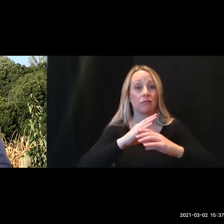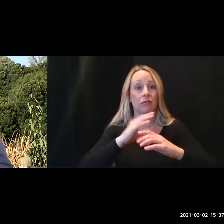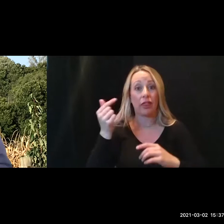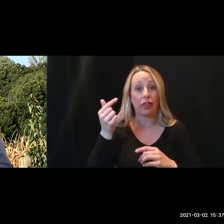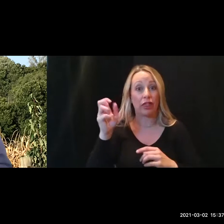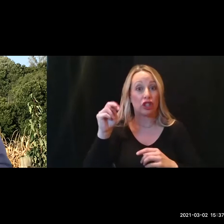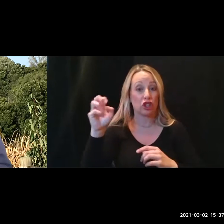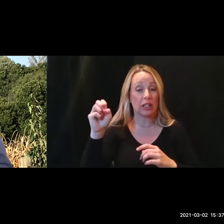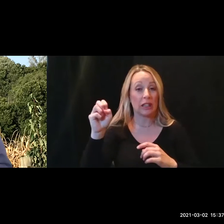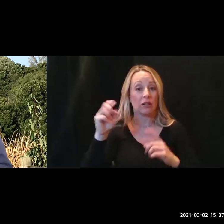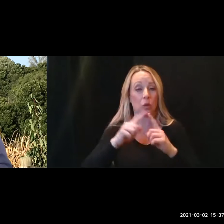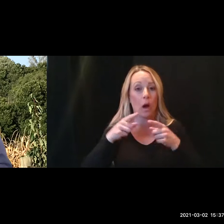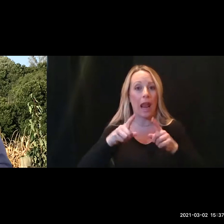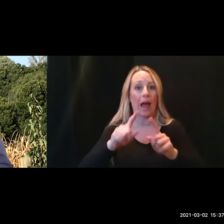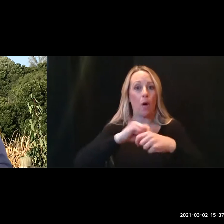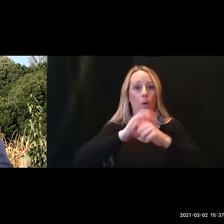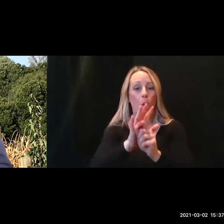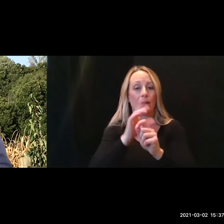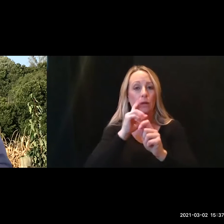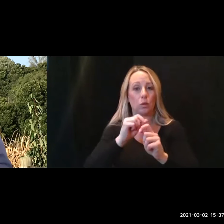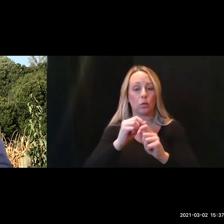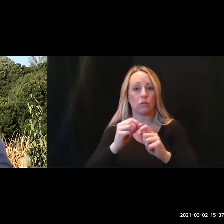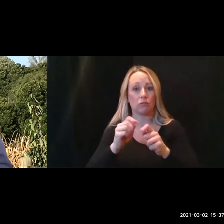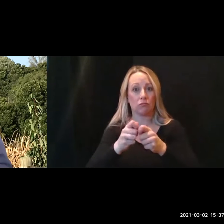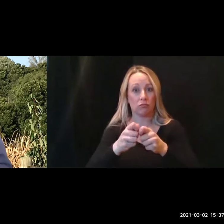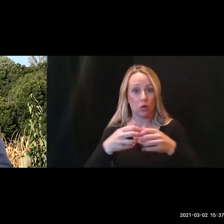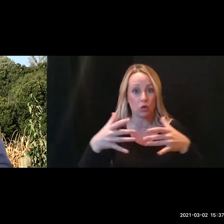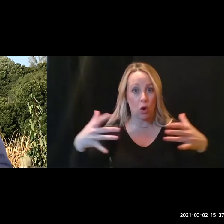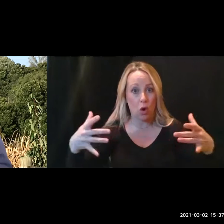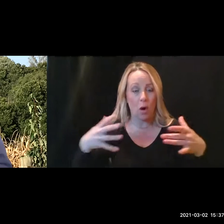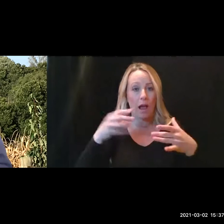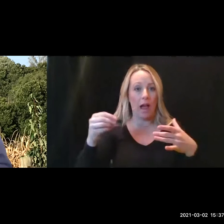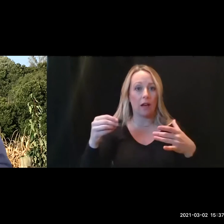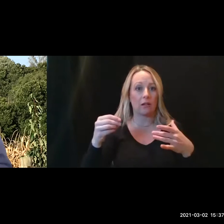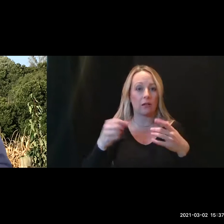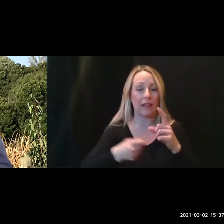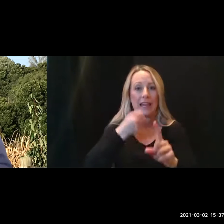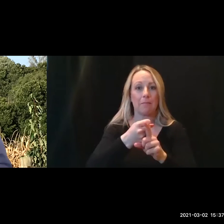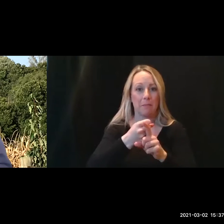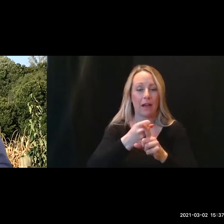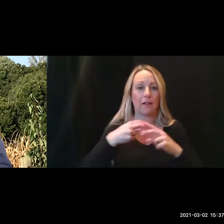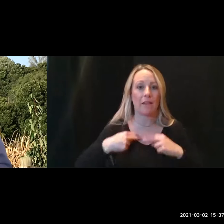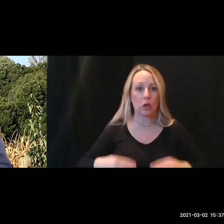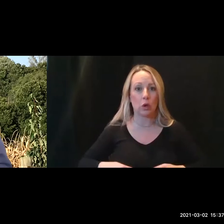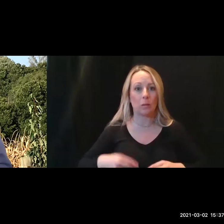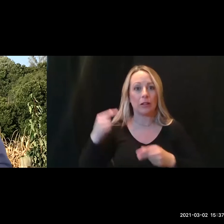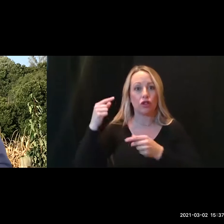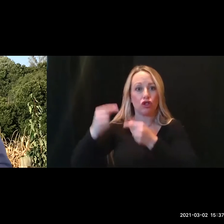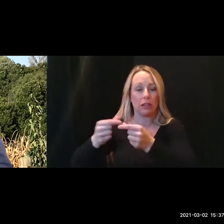have any impact on human genes in the recipient.